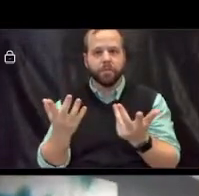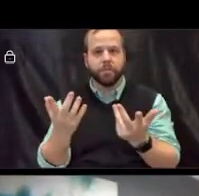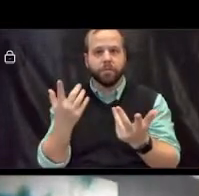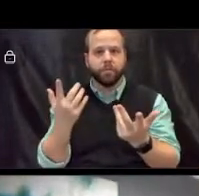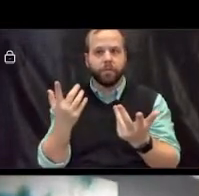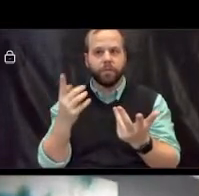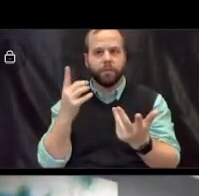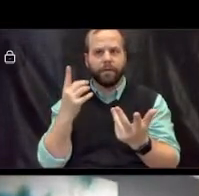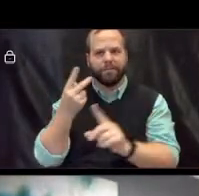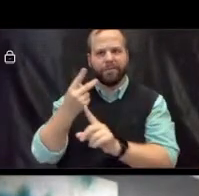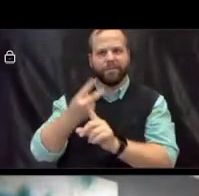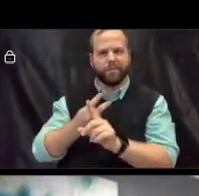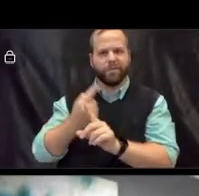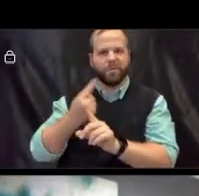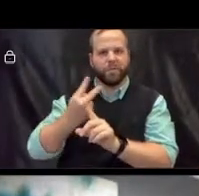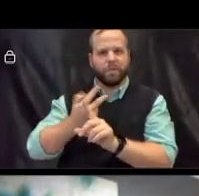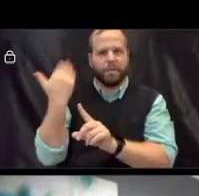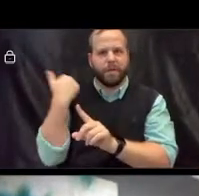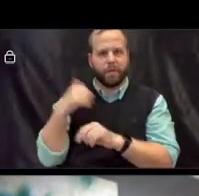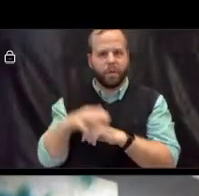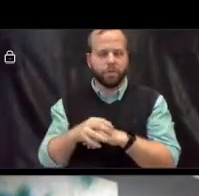months or something like that. okay.